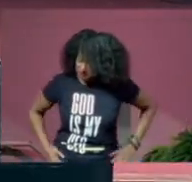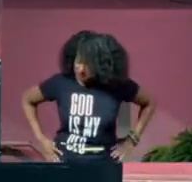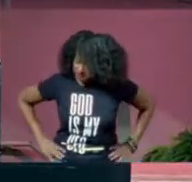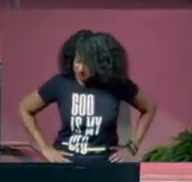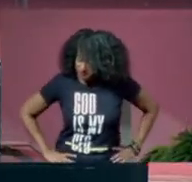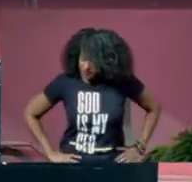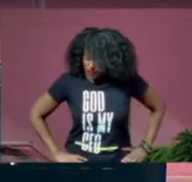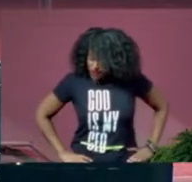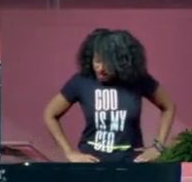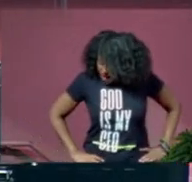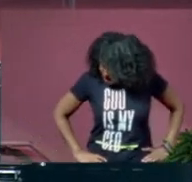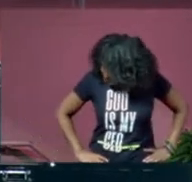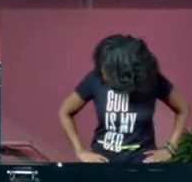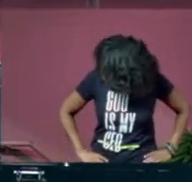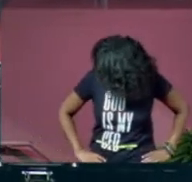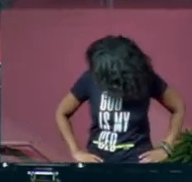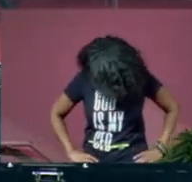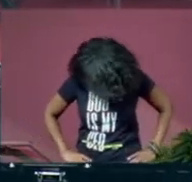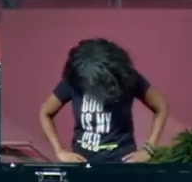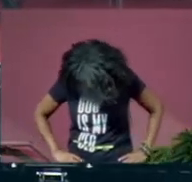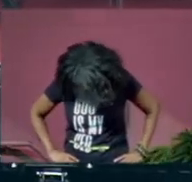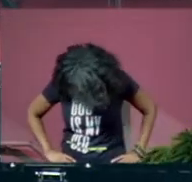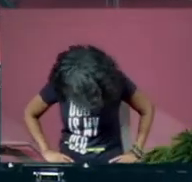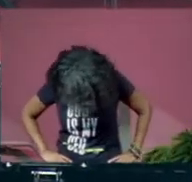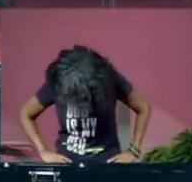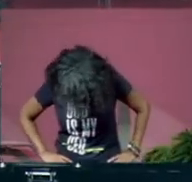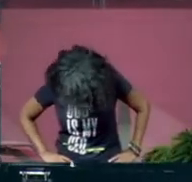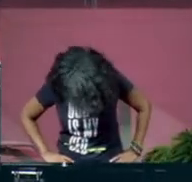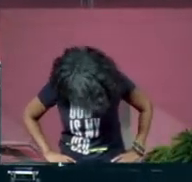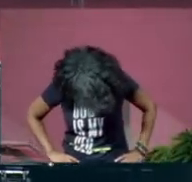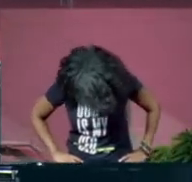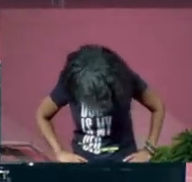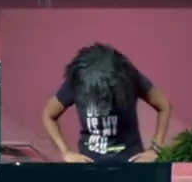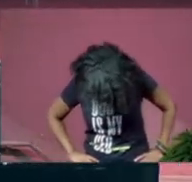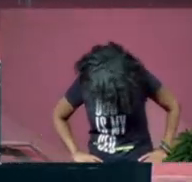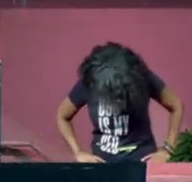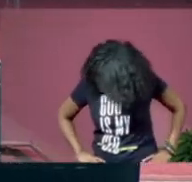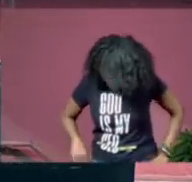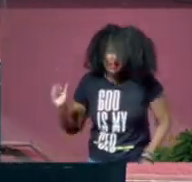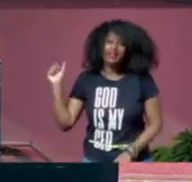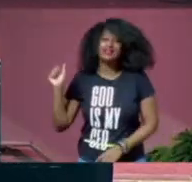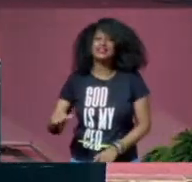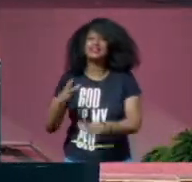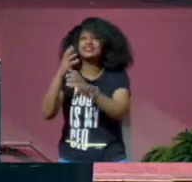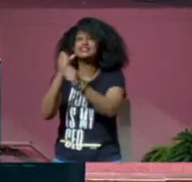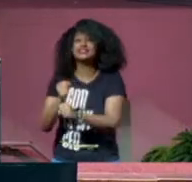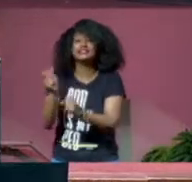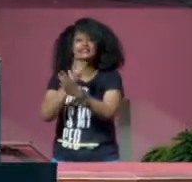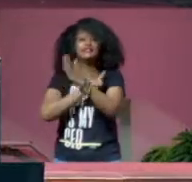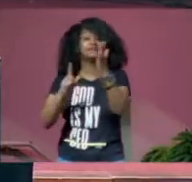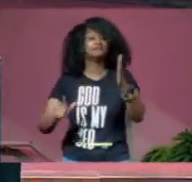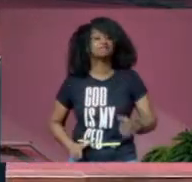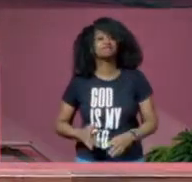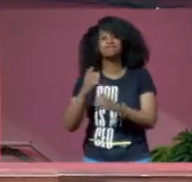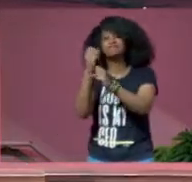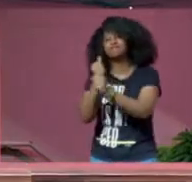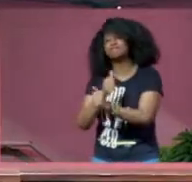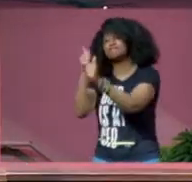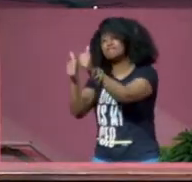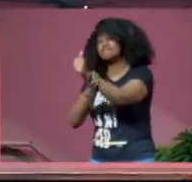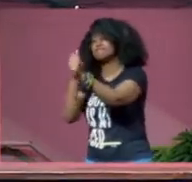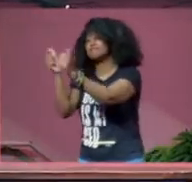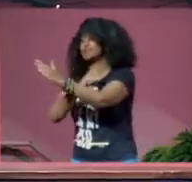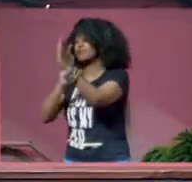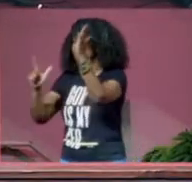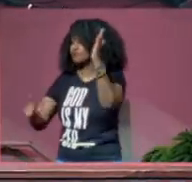Trust you, Lord. Yeah, I'll trust you and obey.